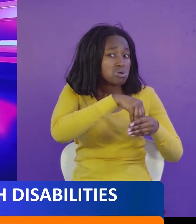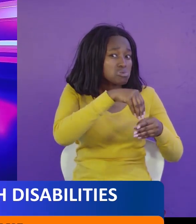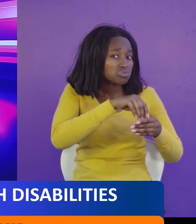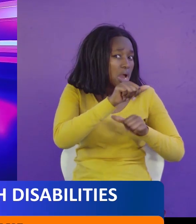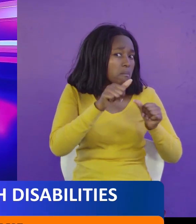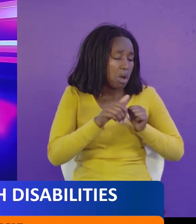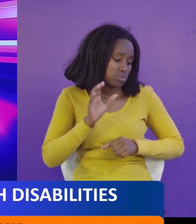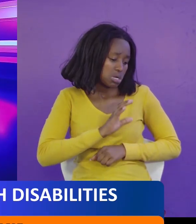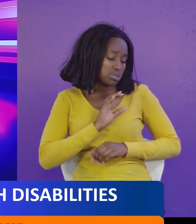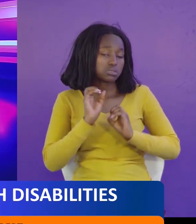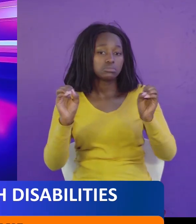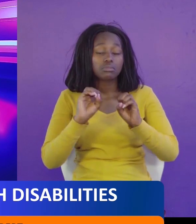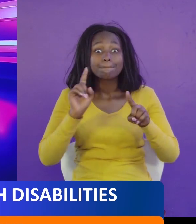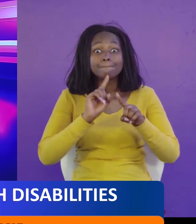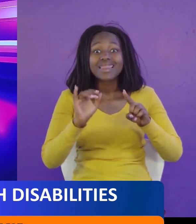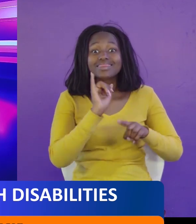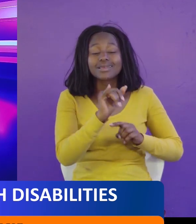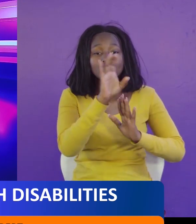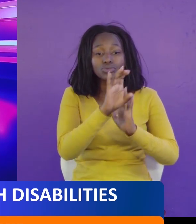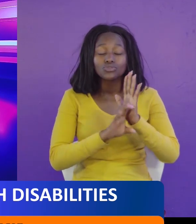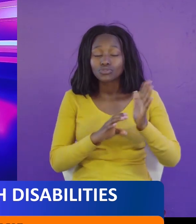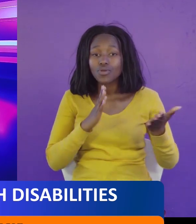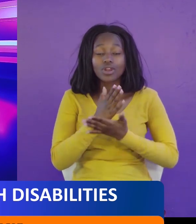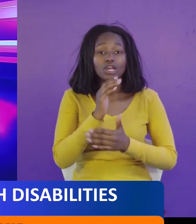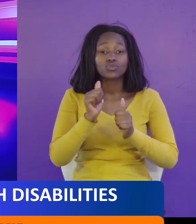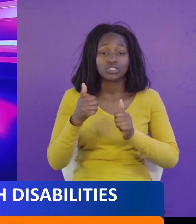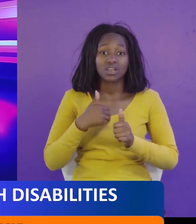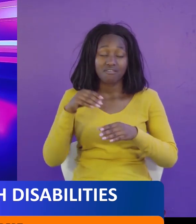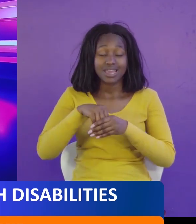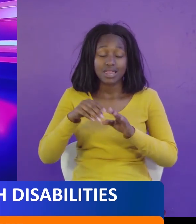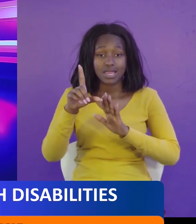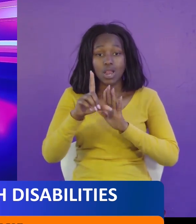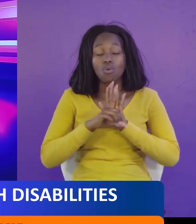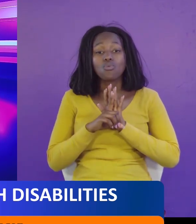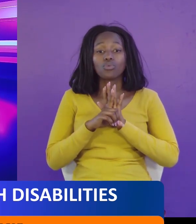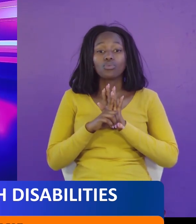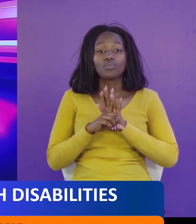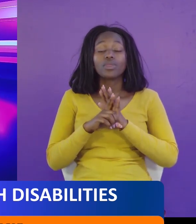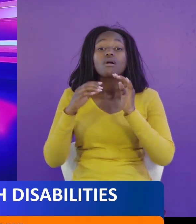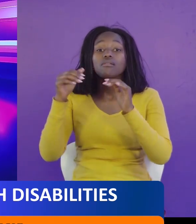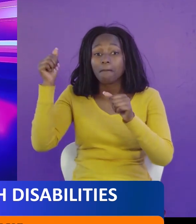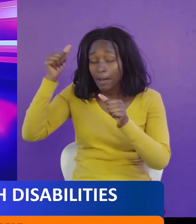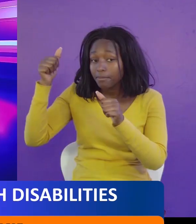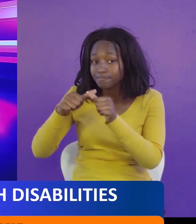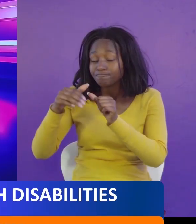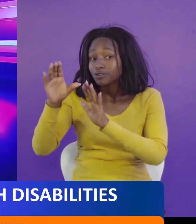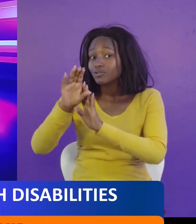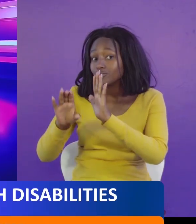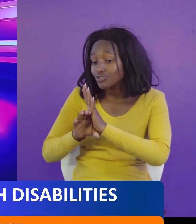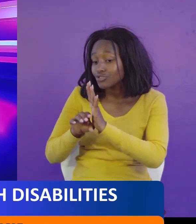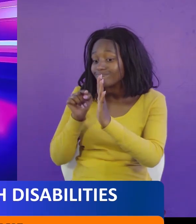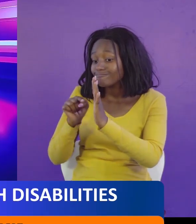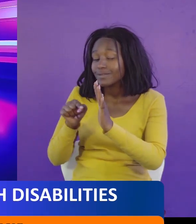right enshrined in our laws. Now, the Constitution and the disability